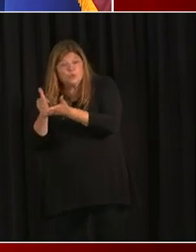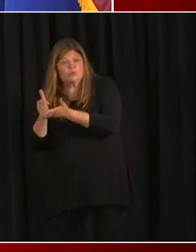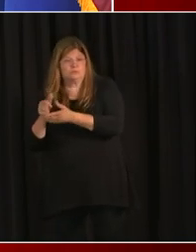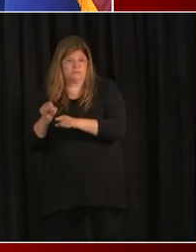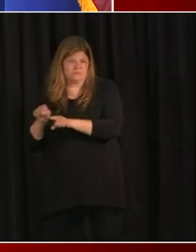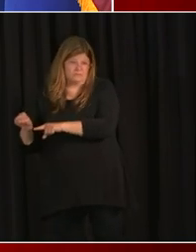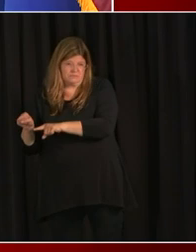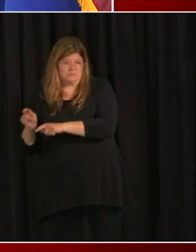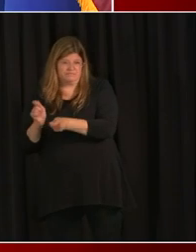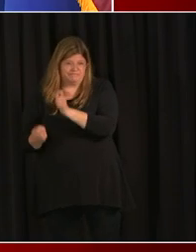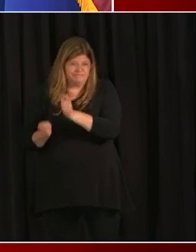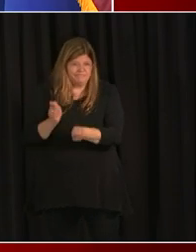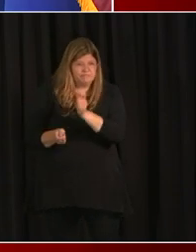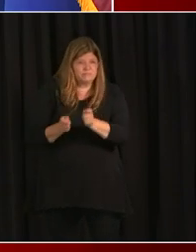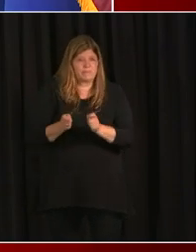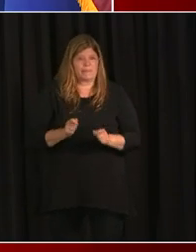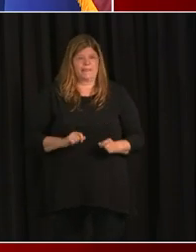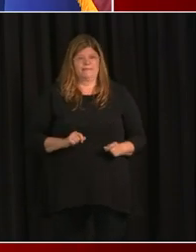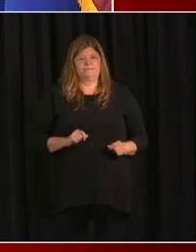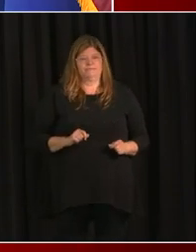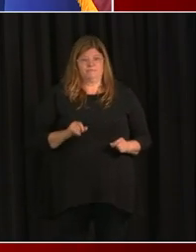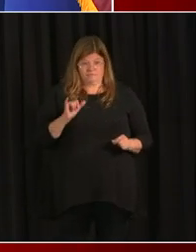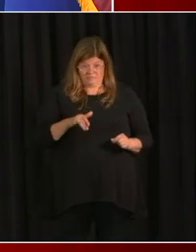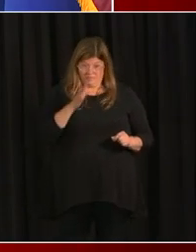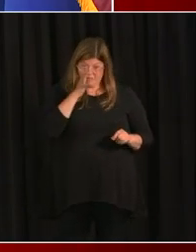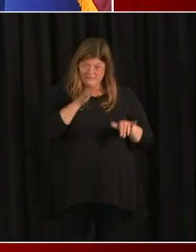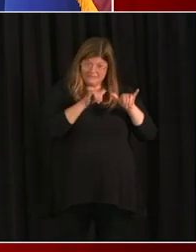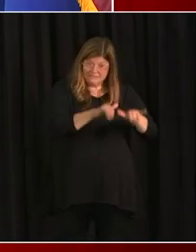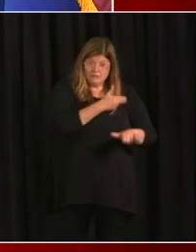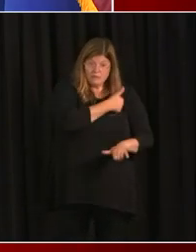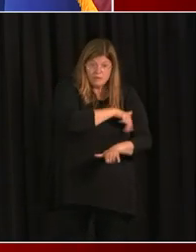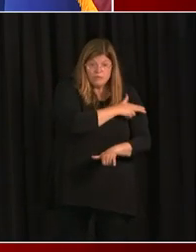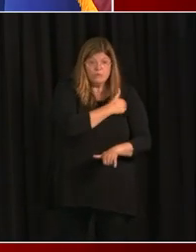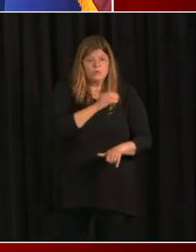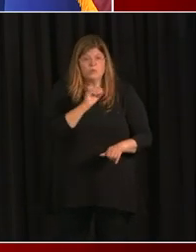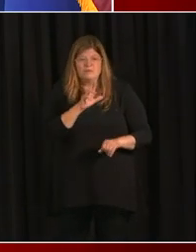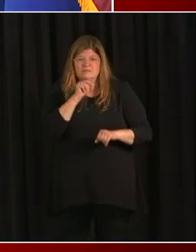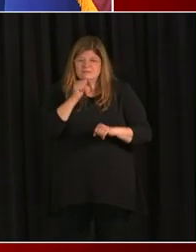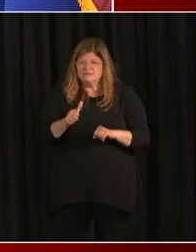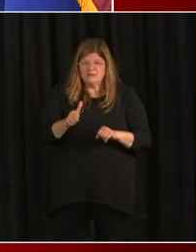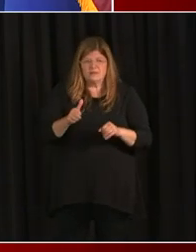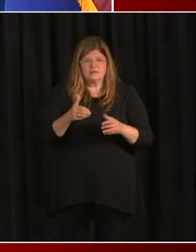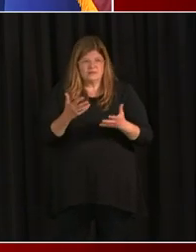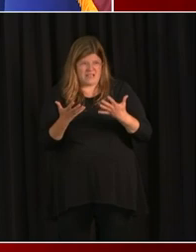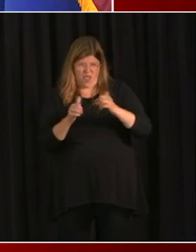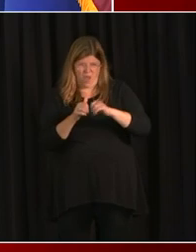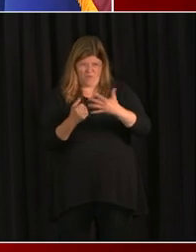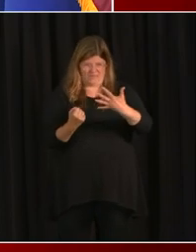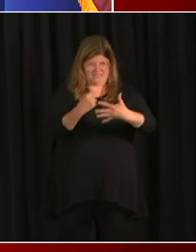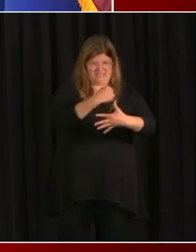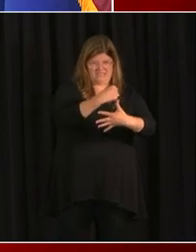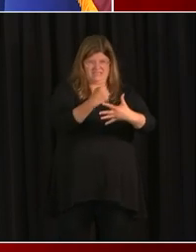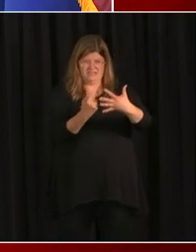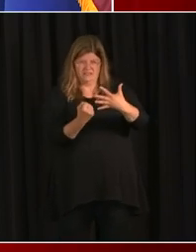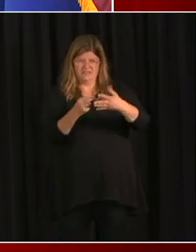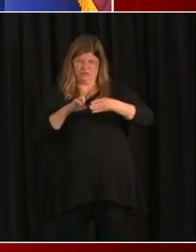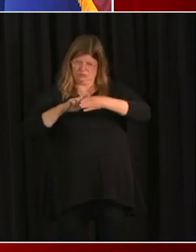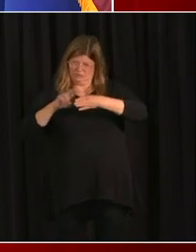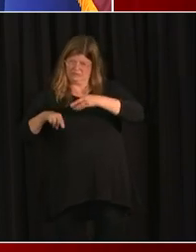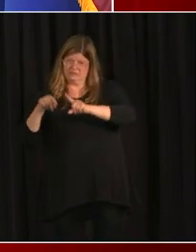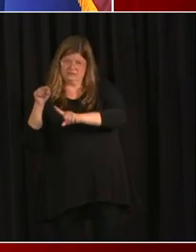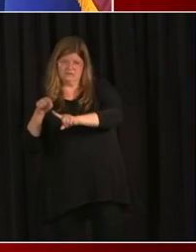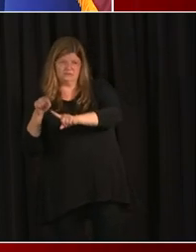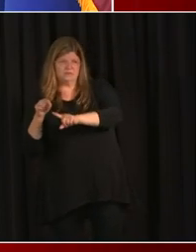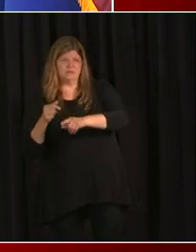stay in the hospital and the one that could change their mortality if their COVID diagnosis is known? Those test results are coming back in less than